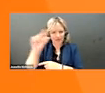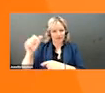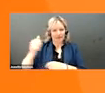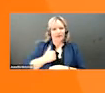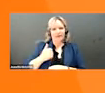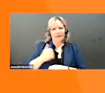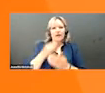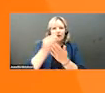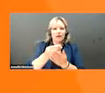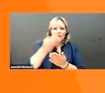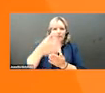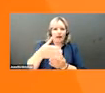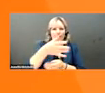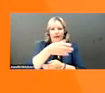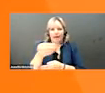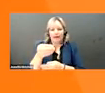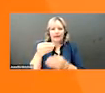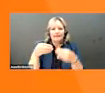it's .ca.